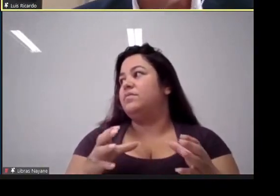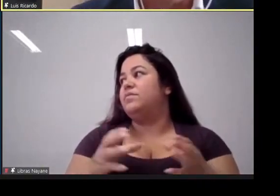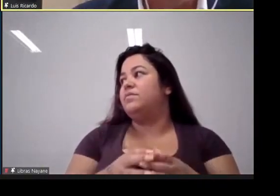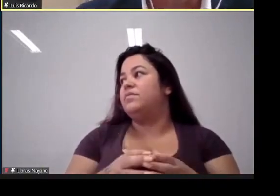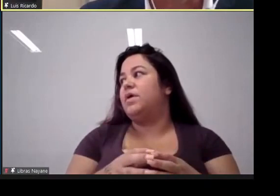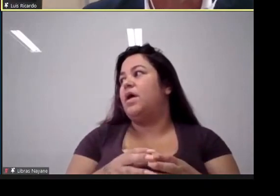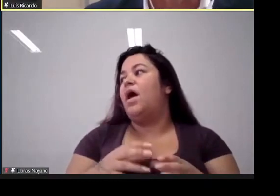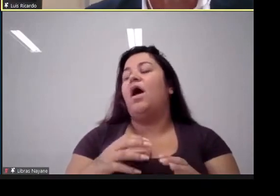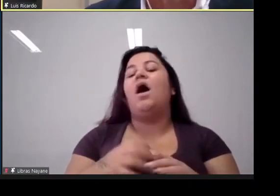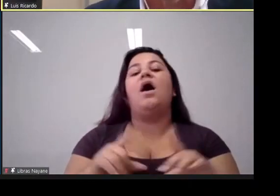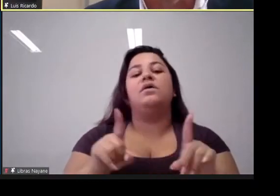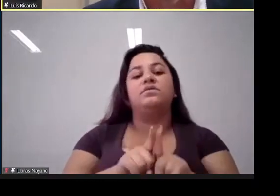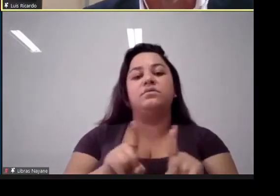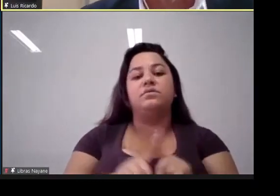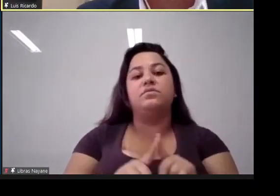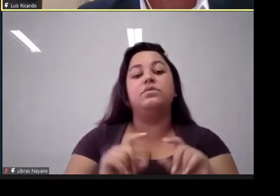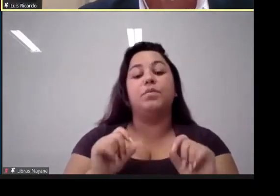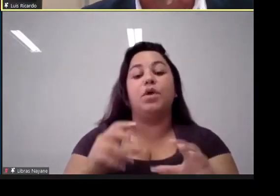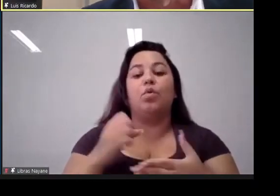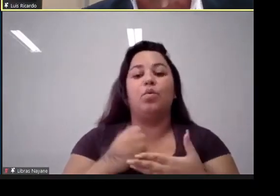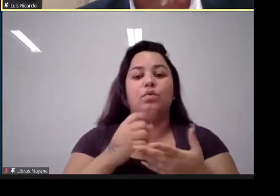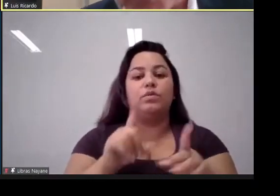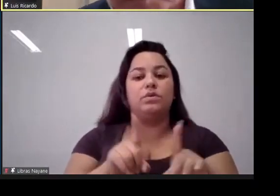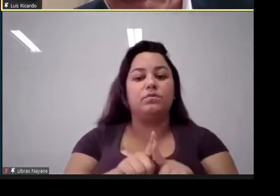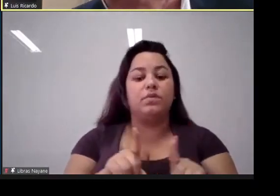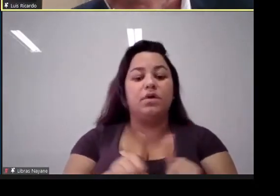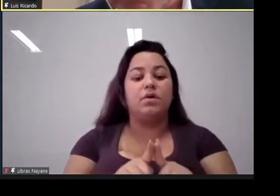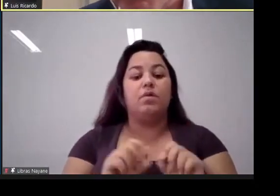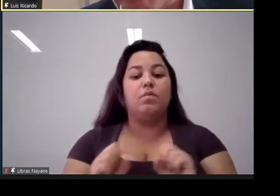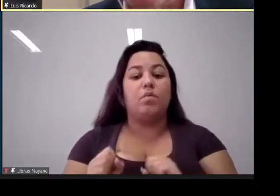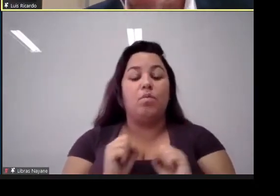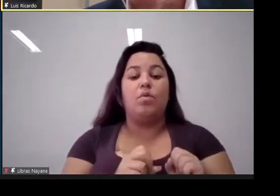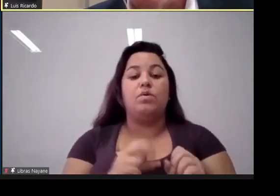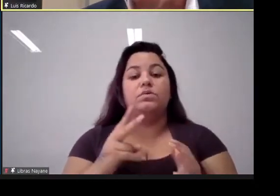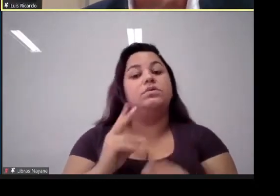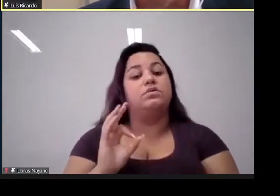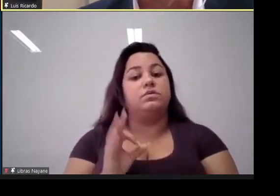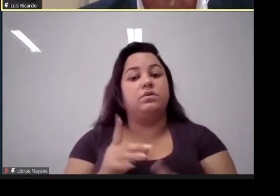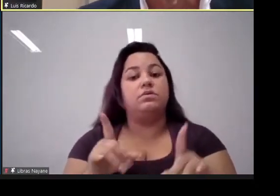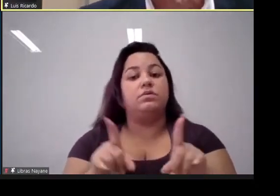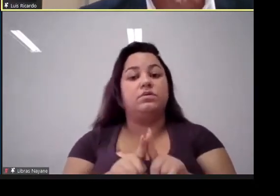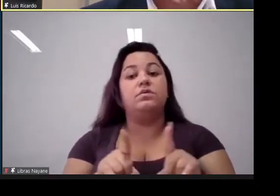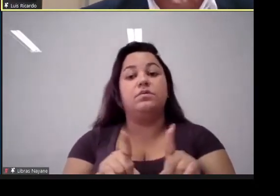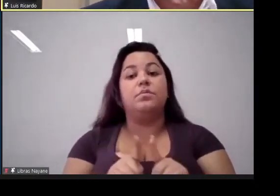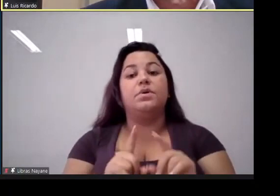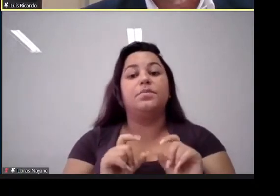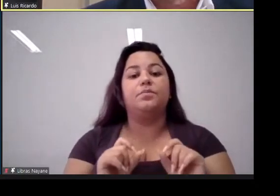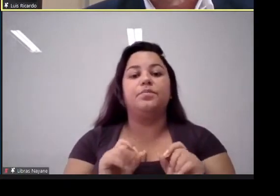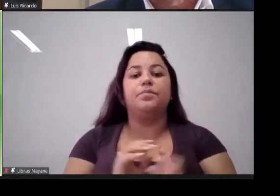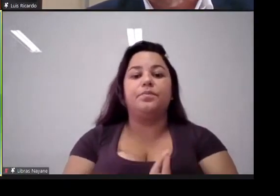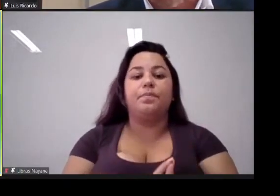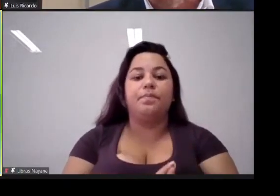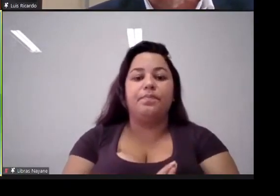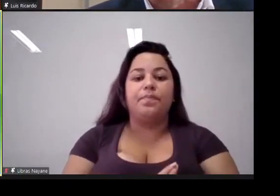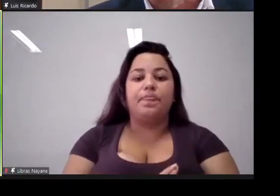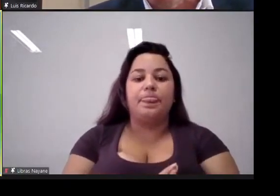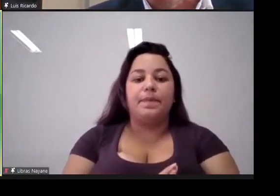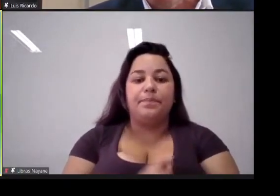people. Was it successful or not? What do you think? Was it successful, Zé?